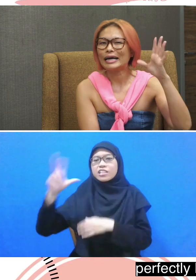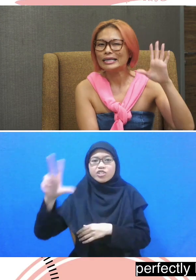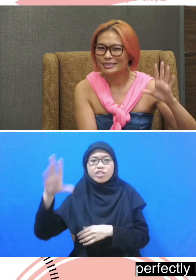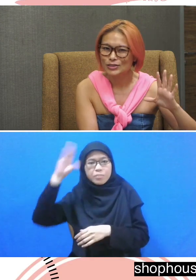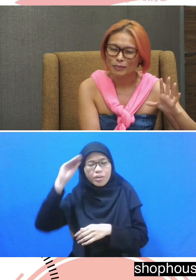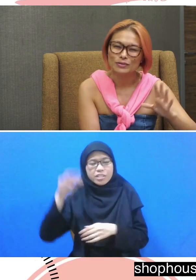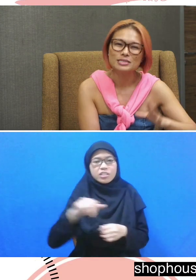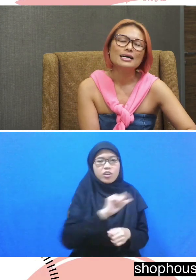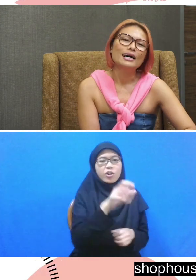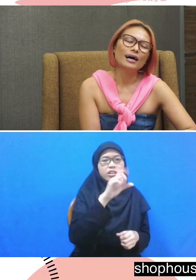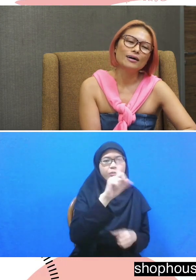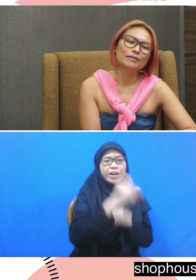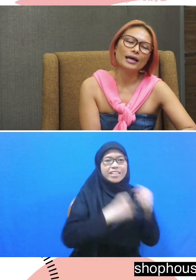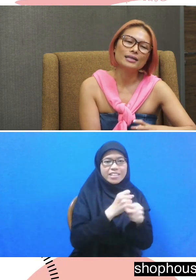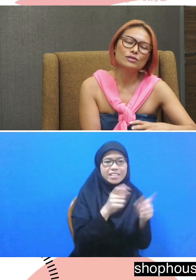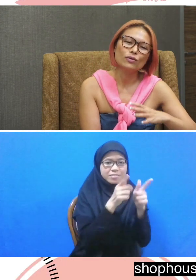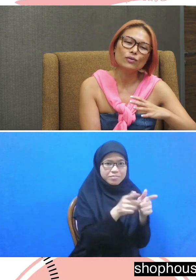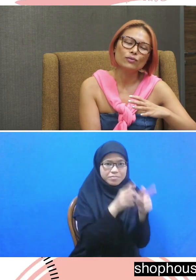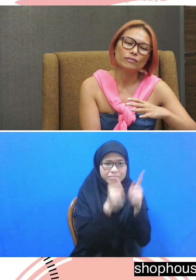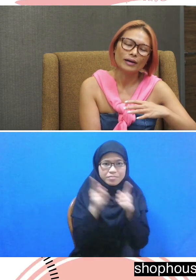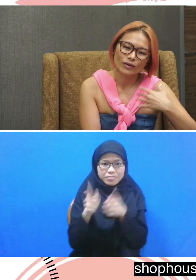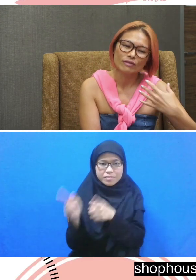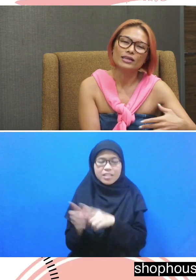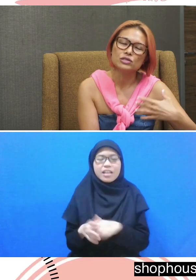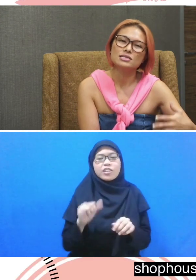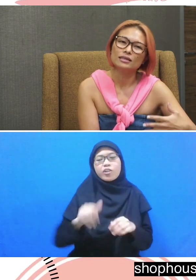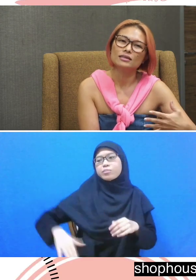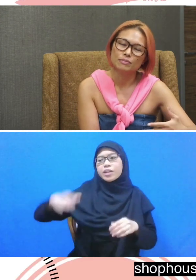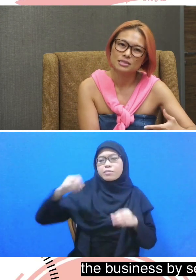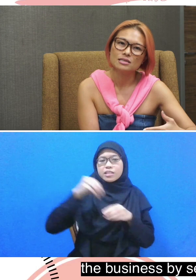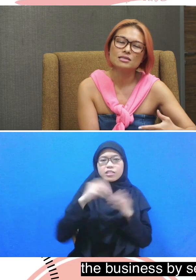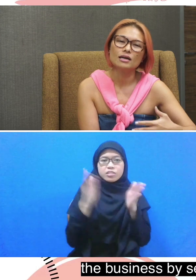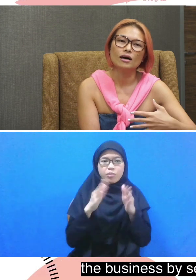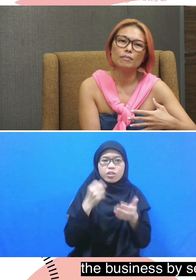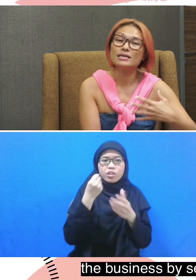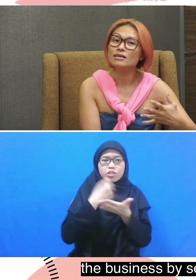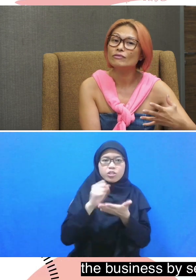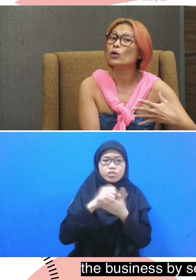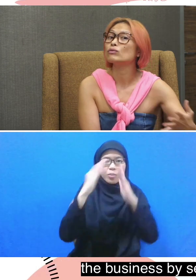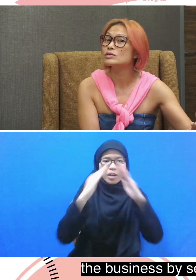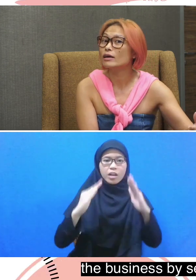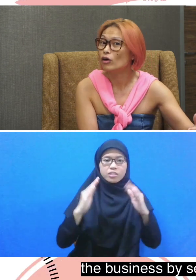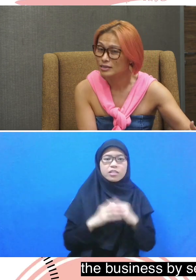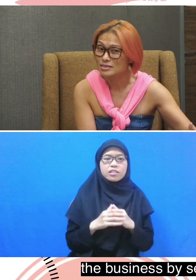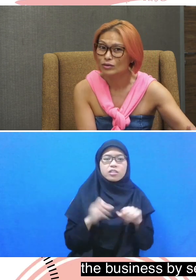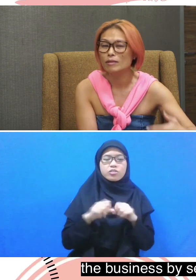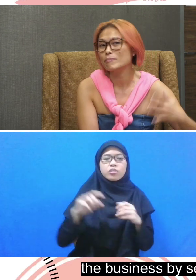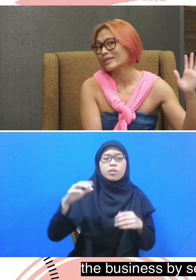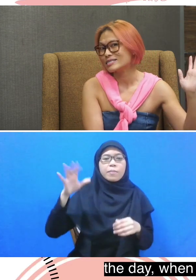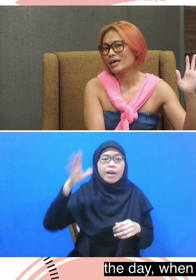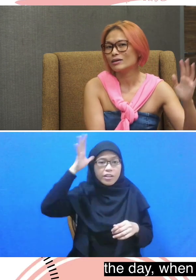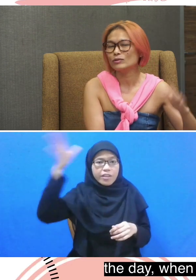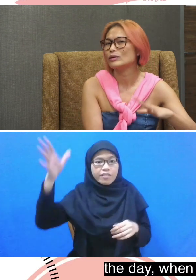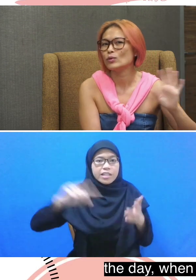this tiny little shophouse. And so my grandfather actually started the business by serving all the roadside hawkers, you know, and back